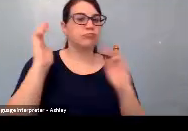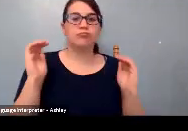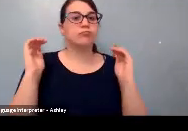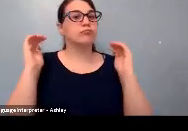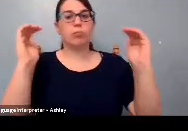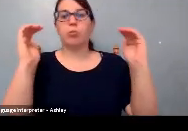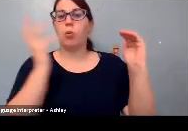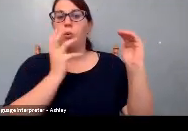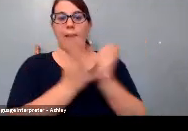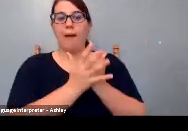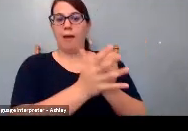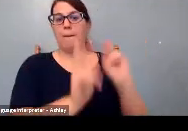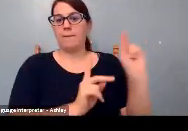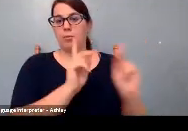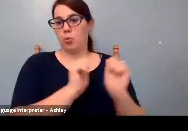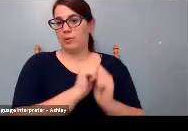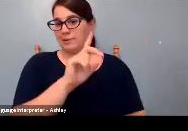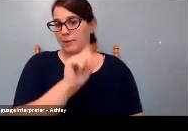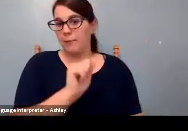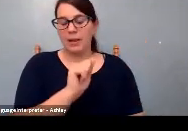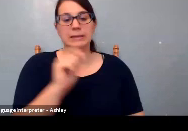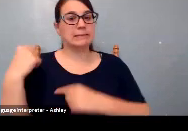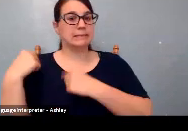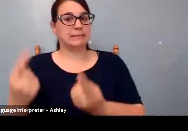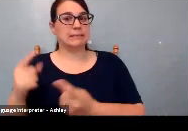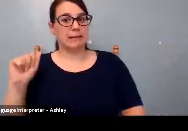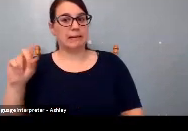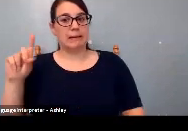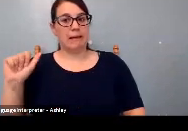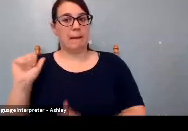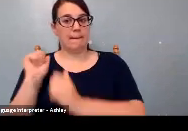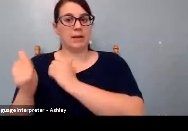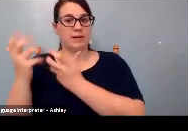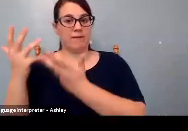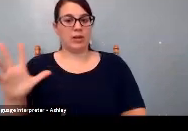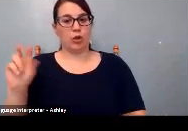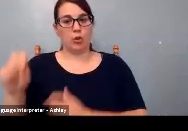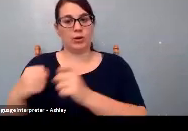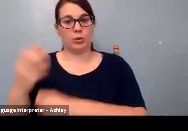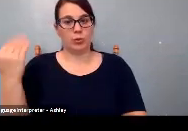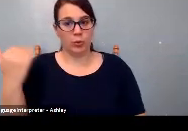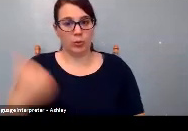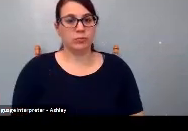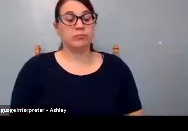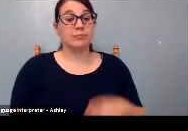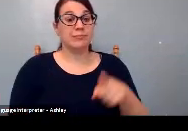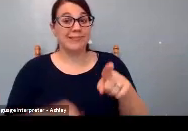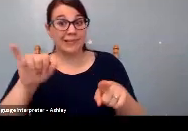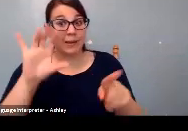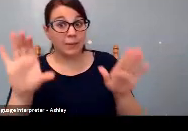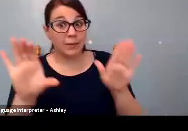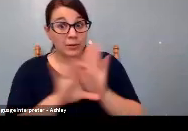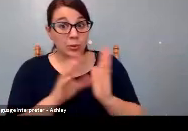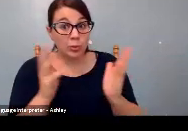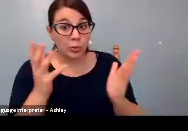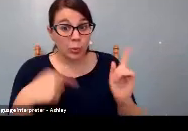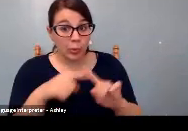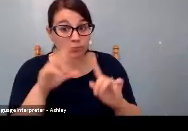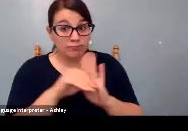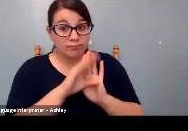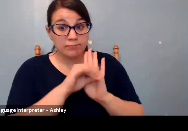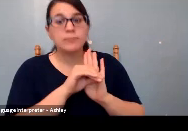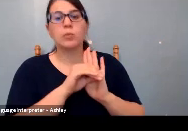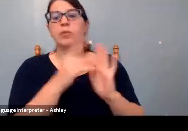with Disabilities Act 30 years ago. So in this picture, this was taken the day that WVABLE program